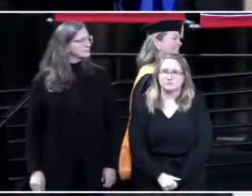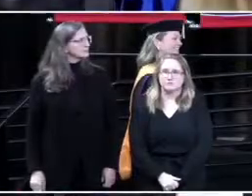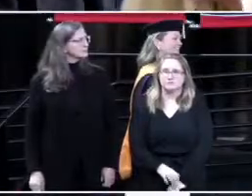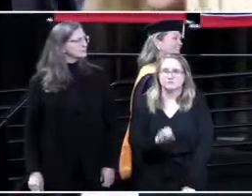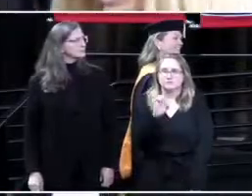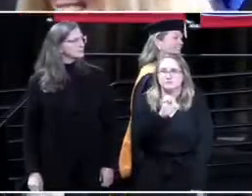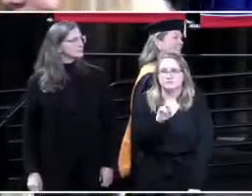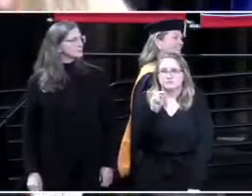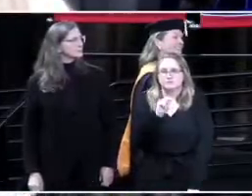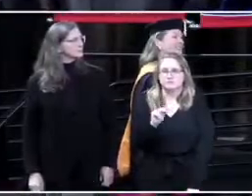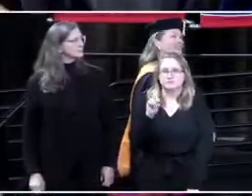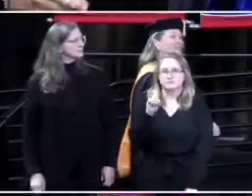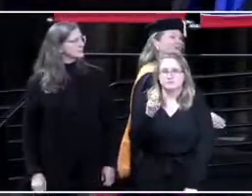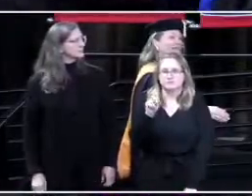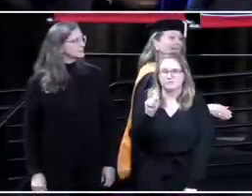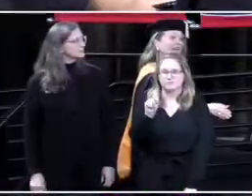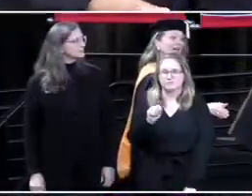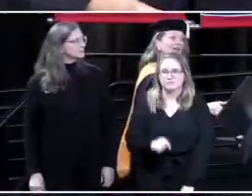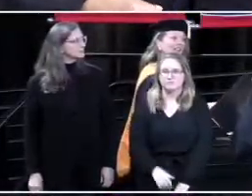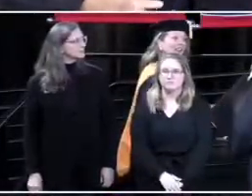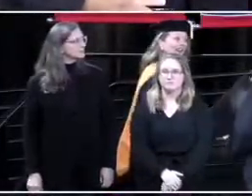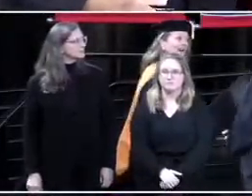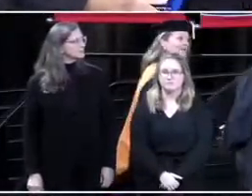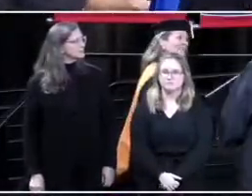Emma Nicole Dent,